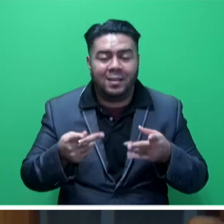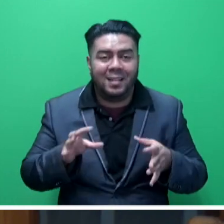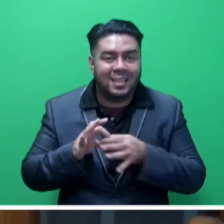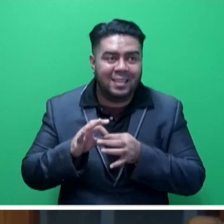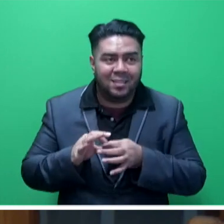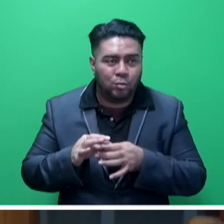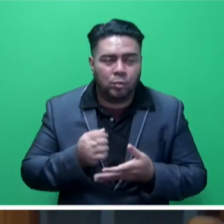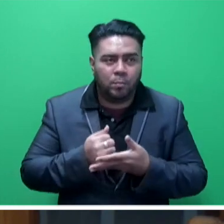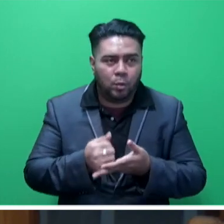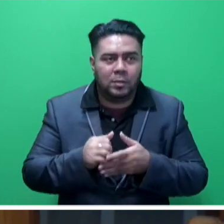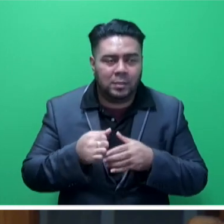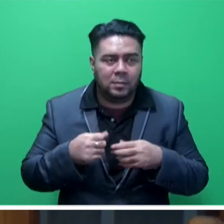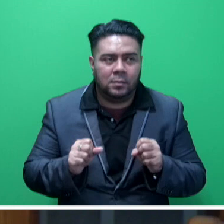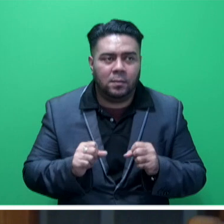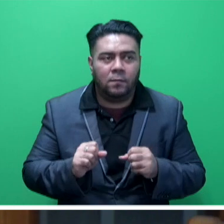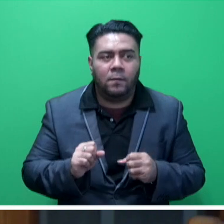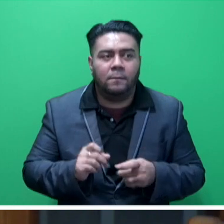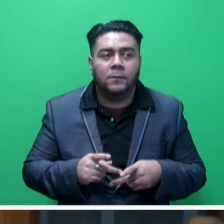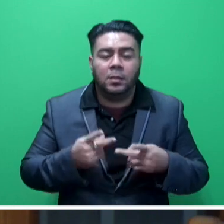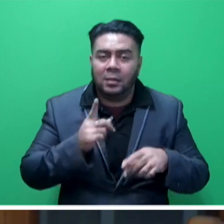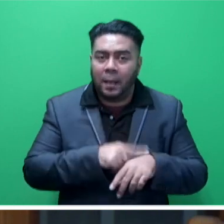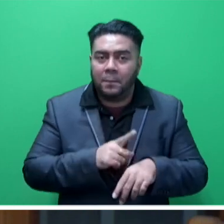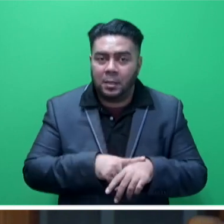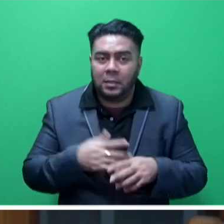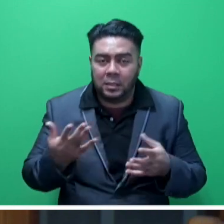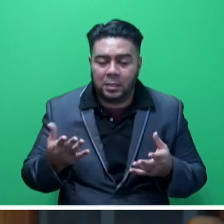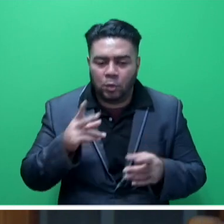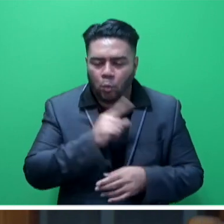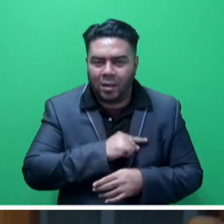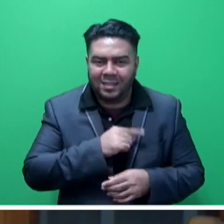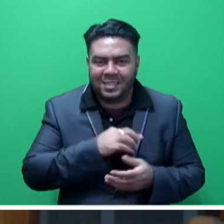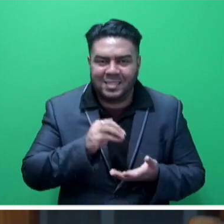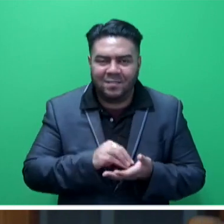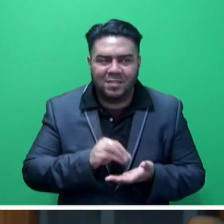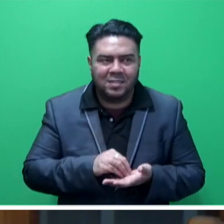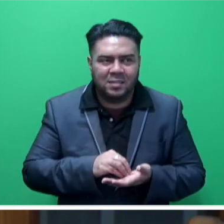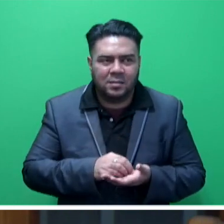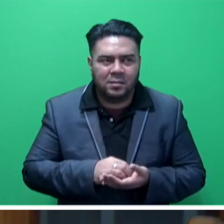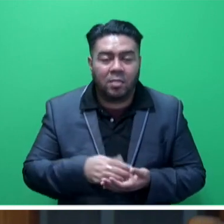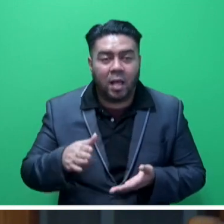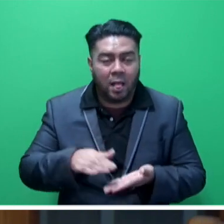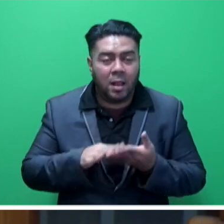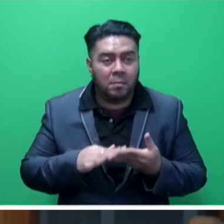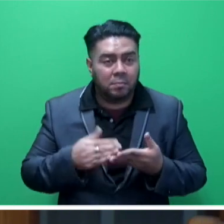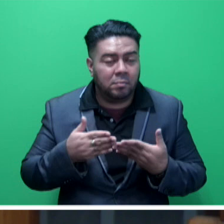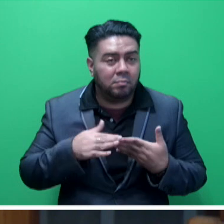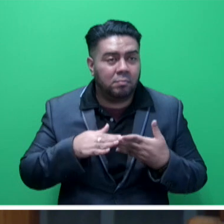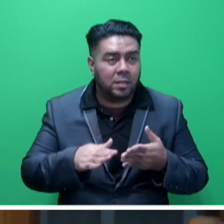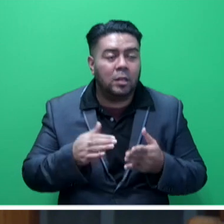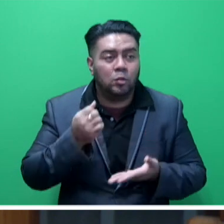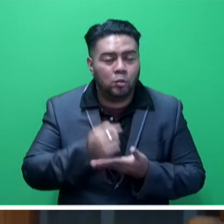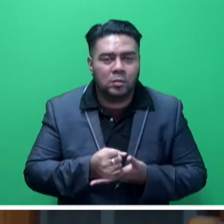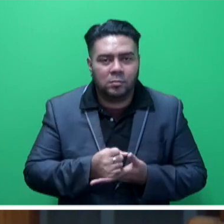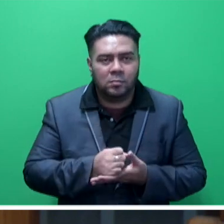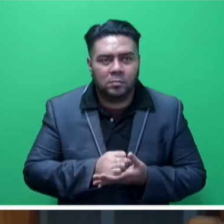and facilitate provision of timely, appropriate, and quality services for survivors. The helpline also ensures that there are